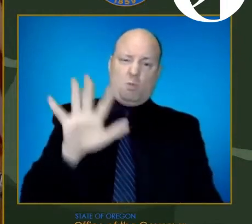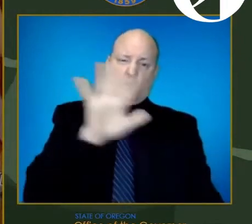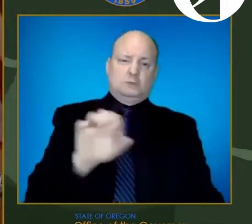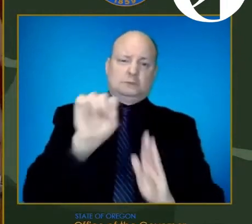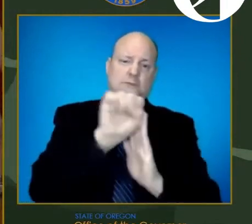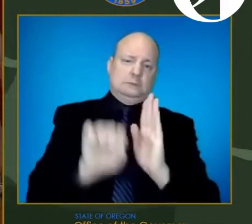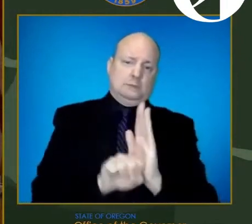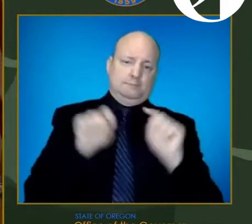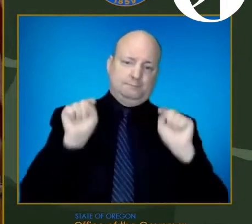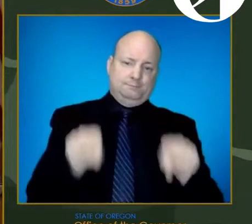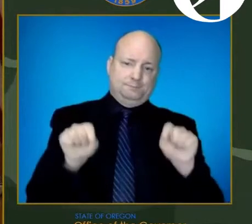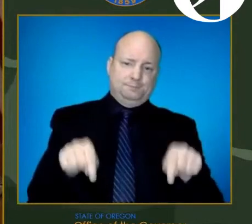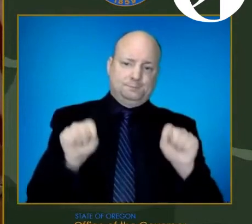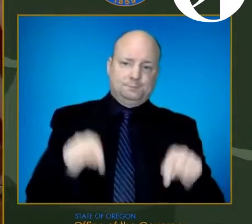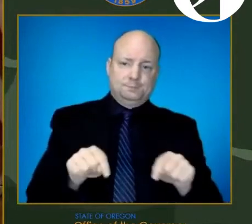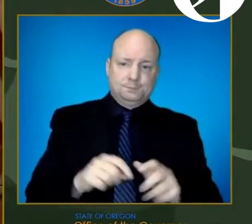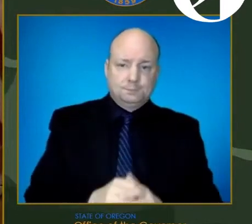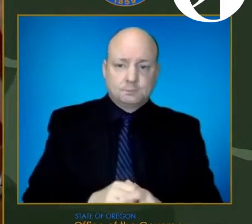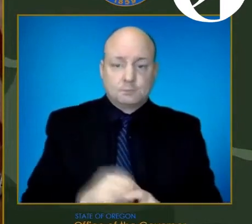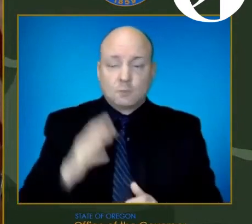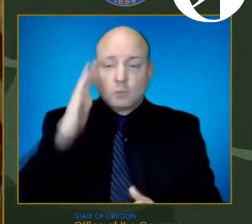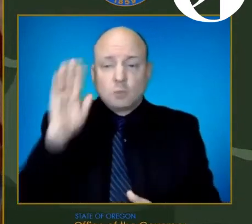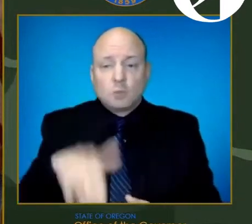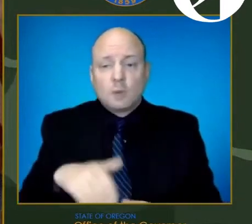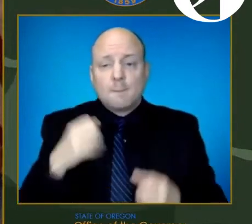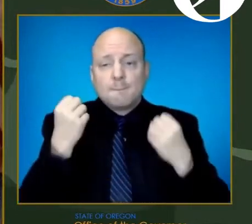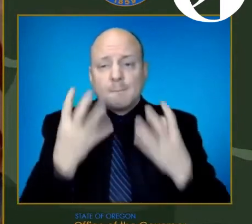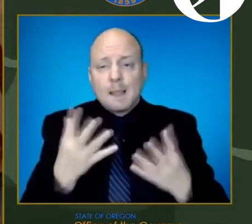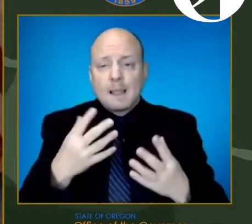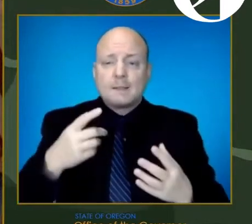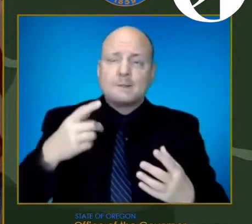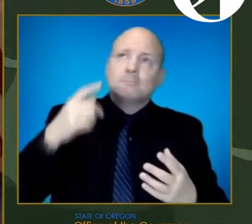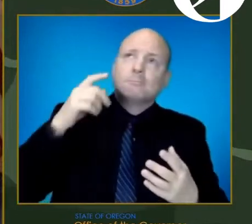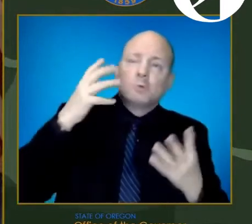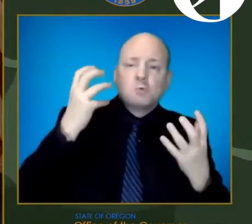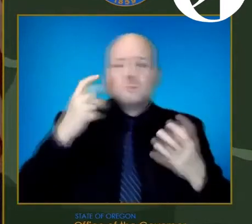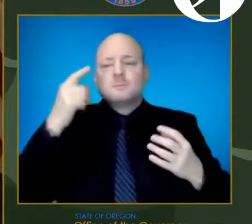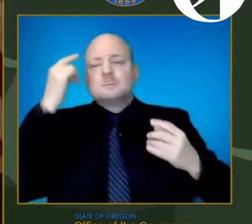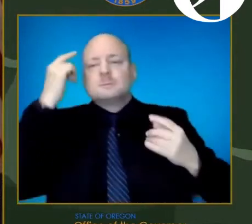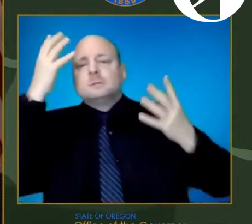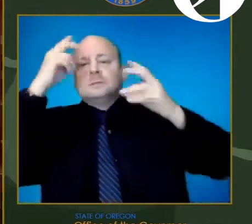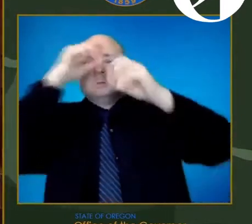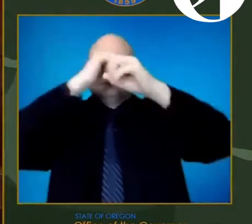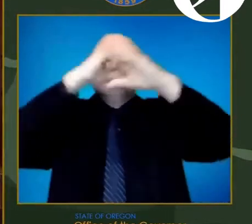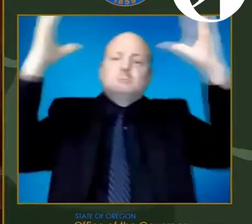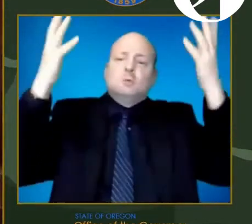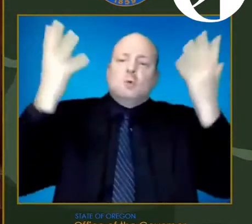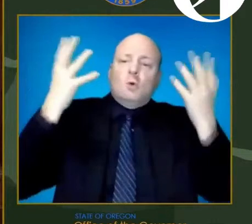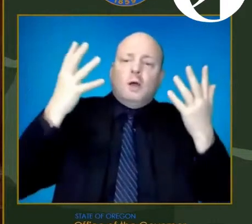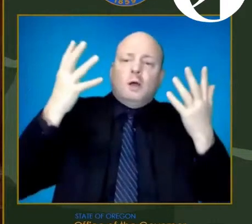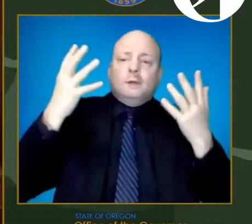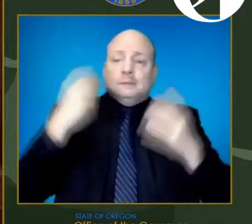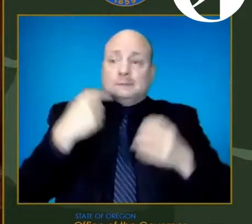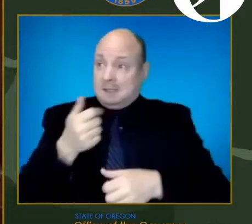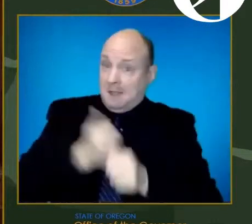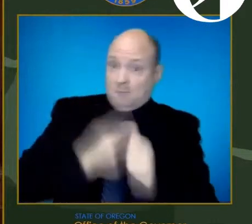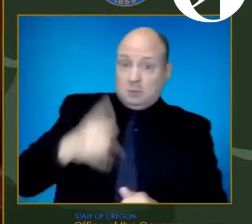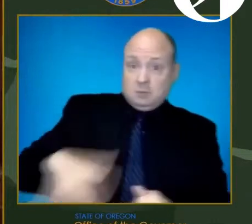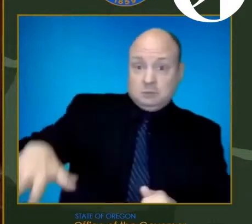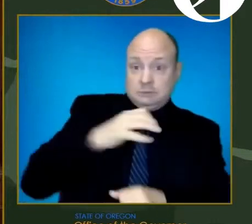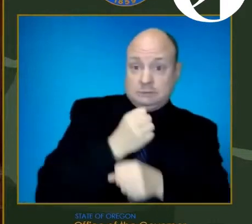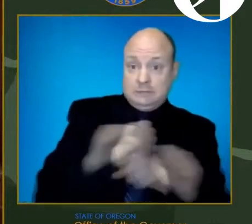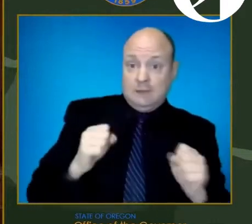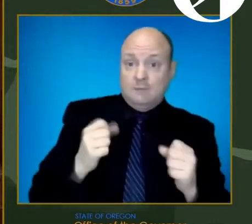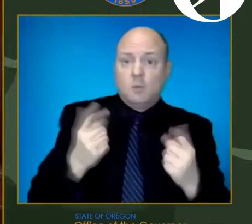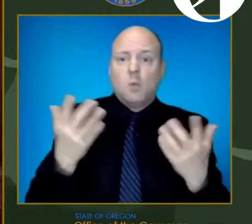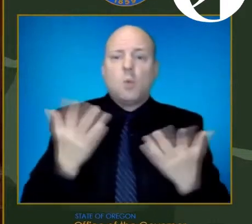know that many of you are beginning to imagine what life might be like once we reach it. Yet, we must